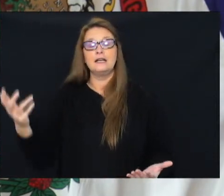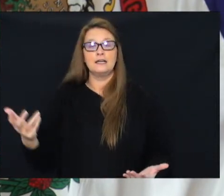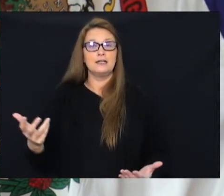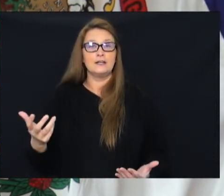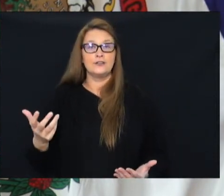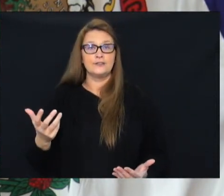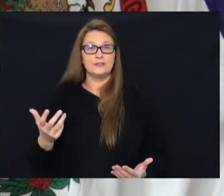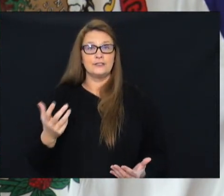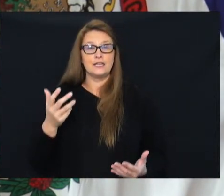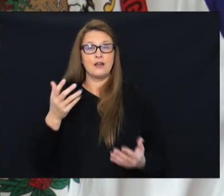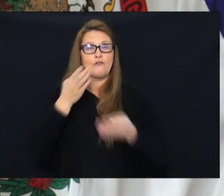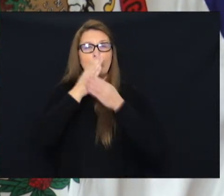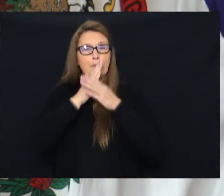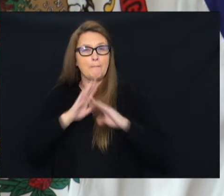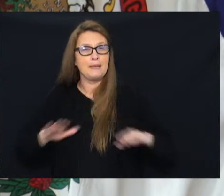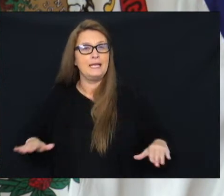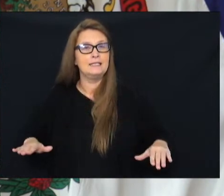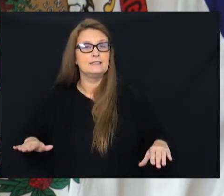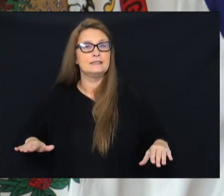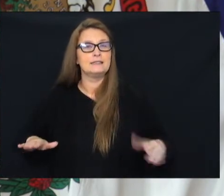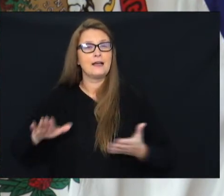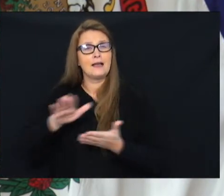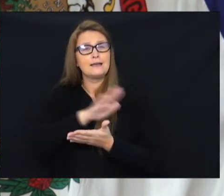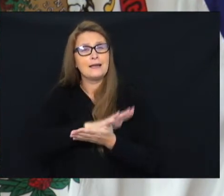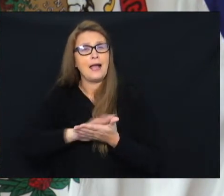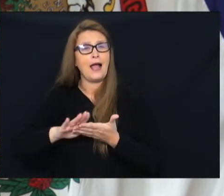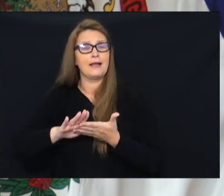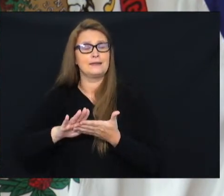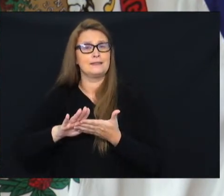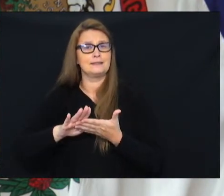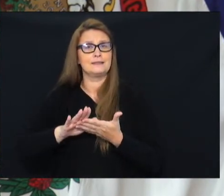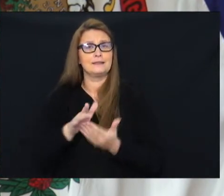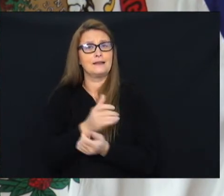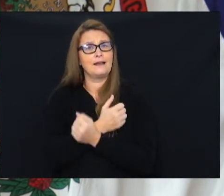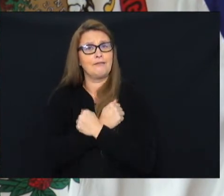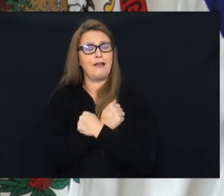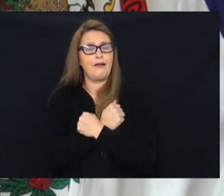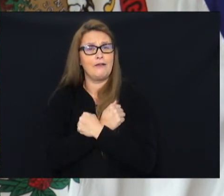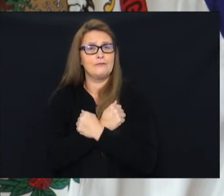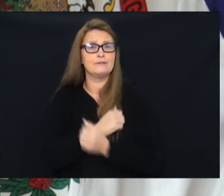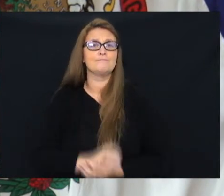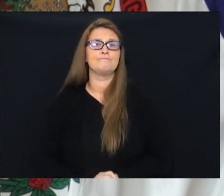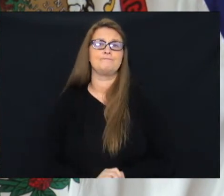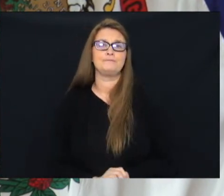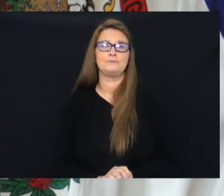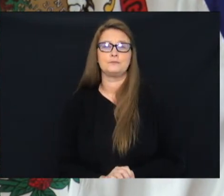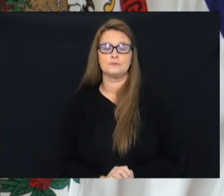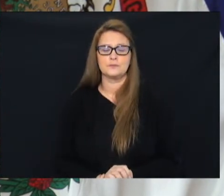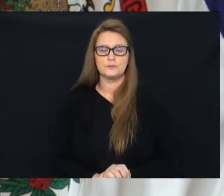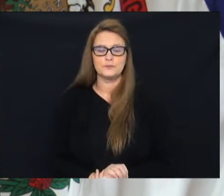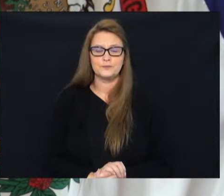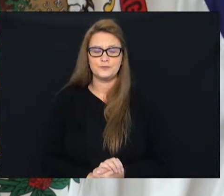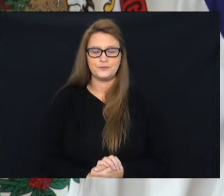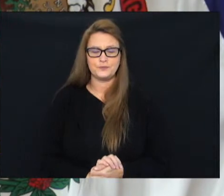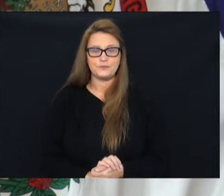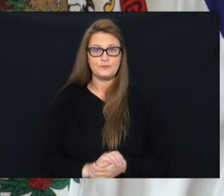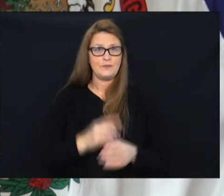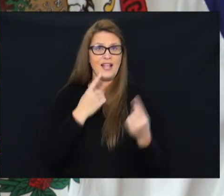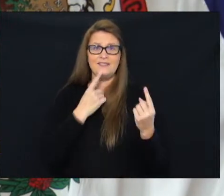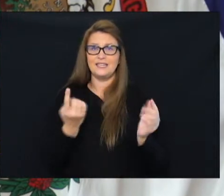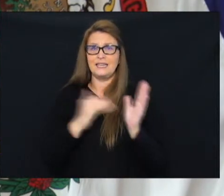of peace and kindness and love. You know, I've said it 1,000,000 times